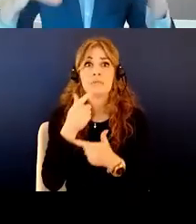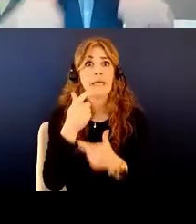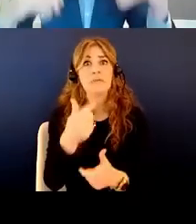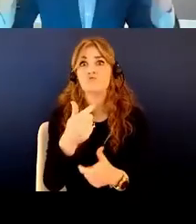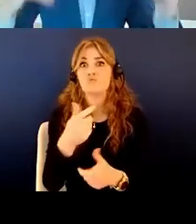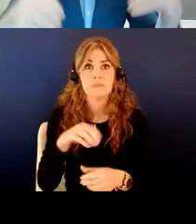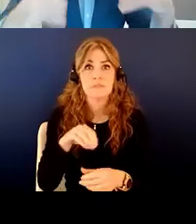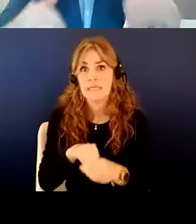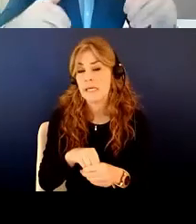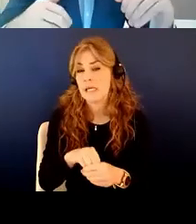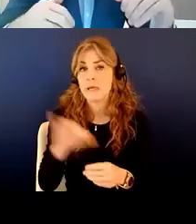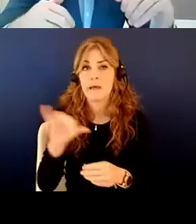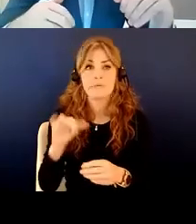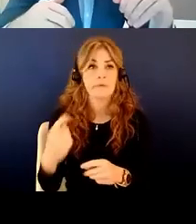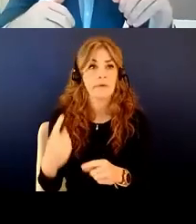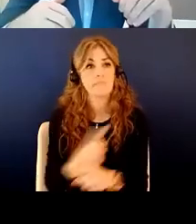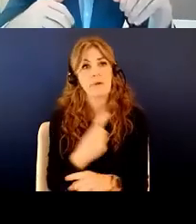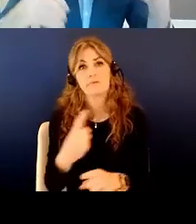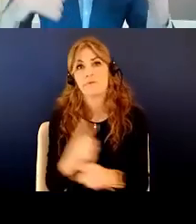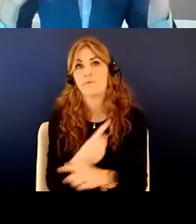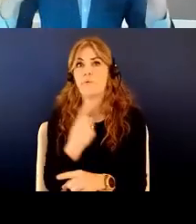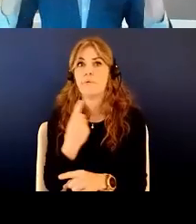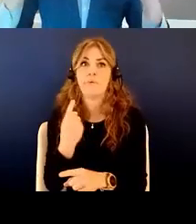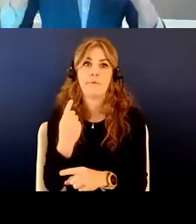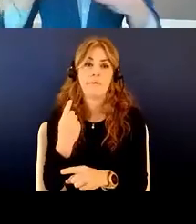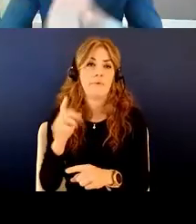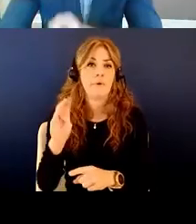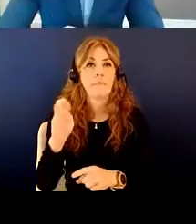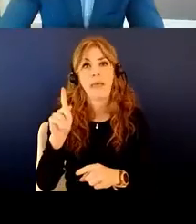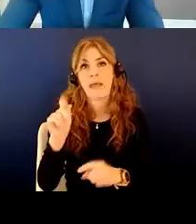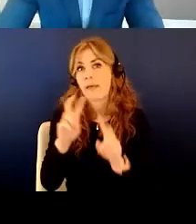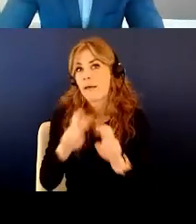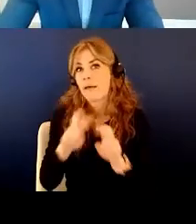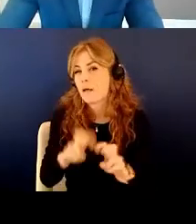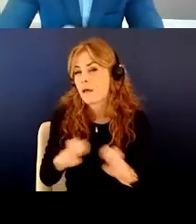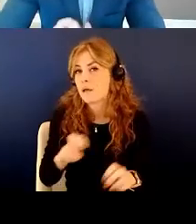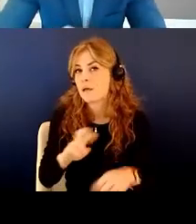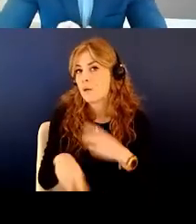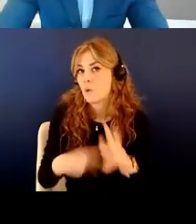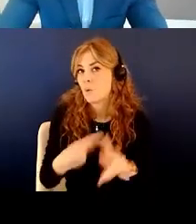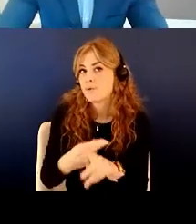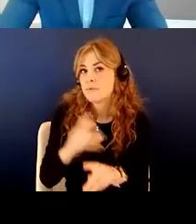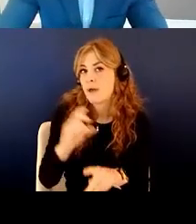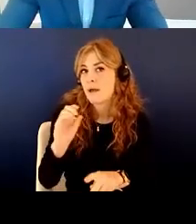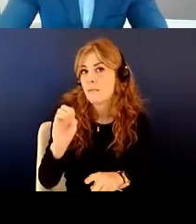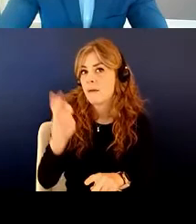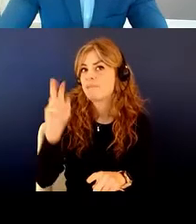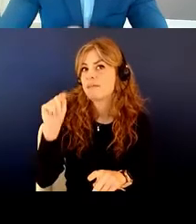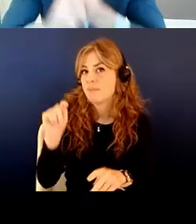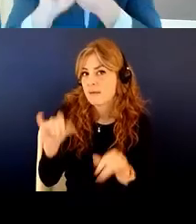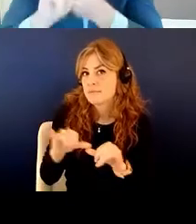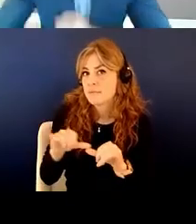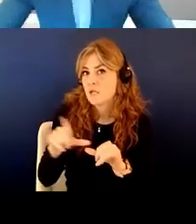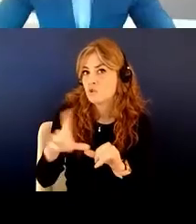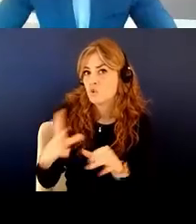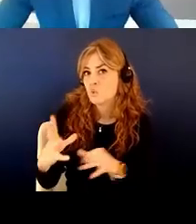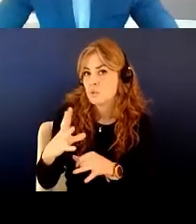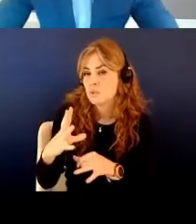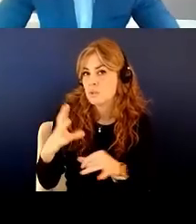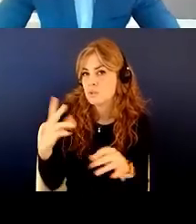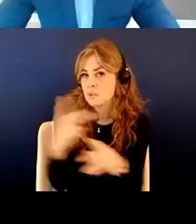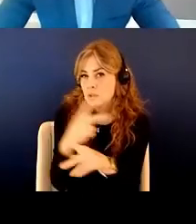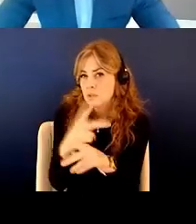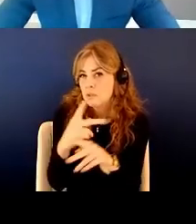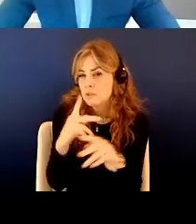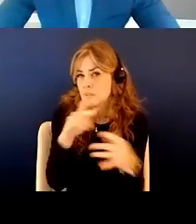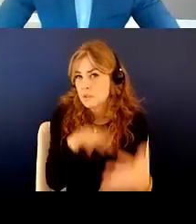a practical meta-analyst is what type of effect size are you going to calculate? And as a result of that